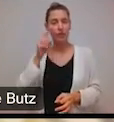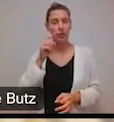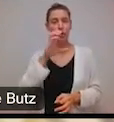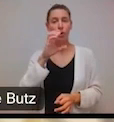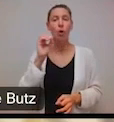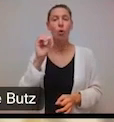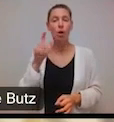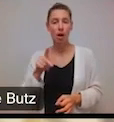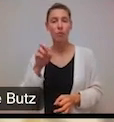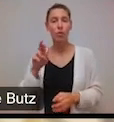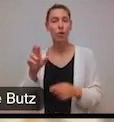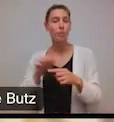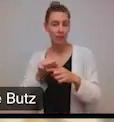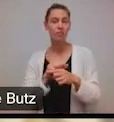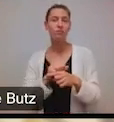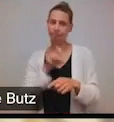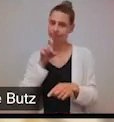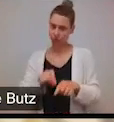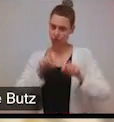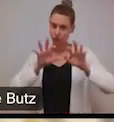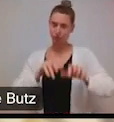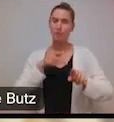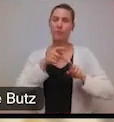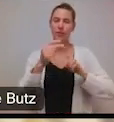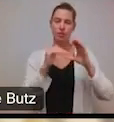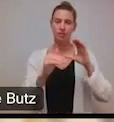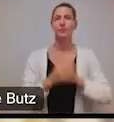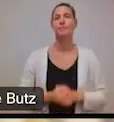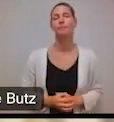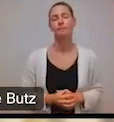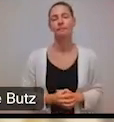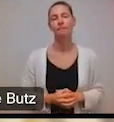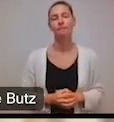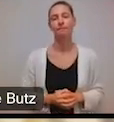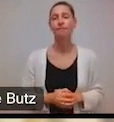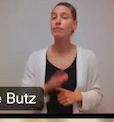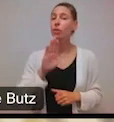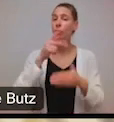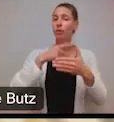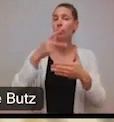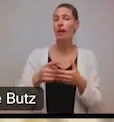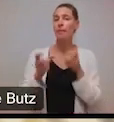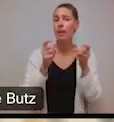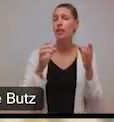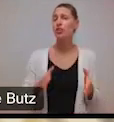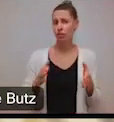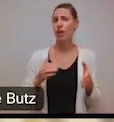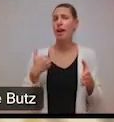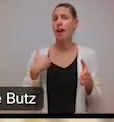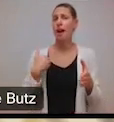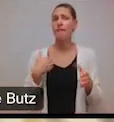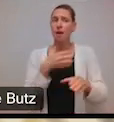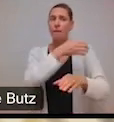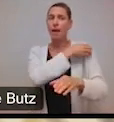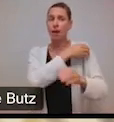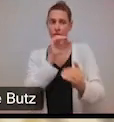should most certainly be a professional email. Your program manager has power over you.